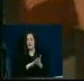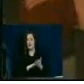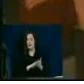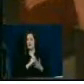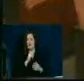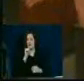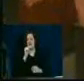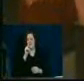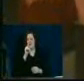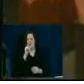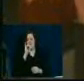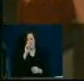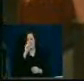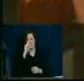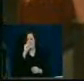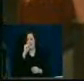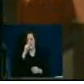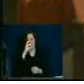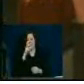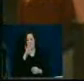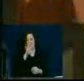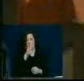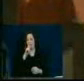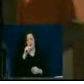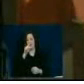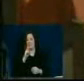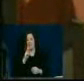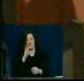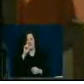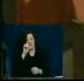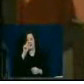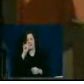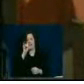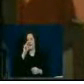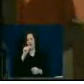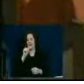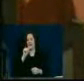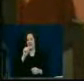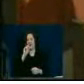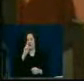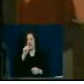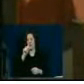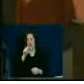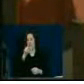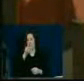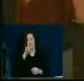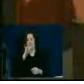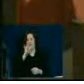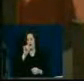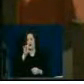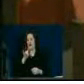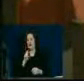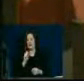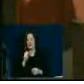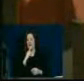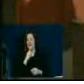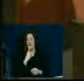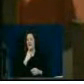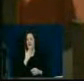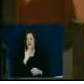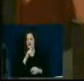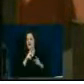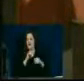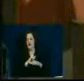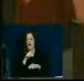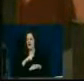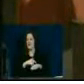Oh, Tracie Sanger, and it's 5216 Catalina Road, 37918. Thank you, ma'am. I tell people that all the time,